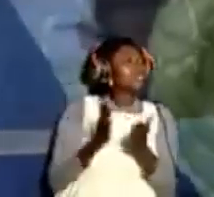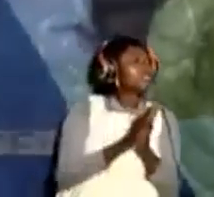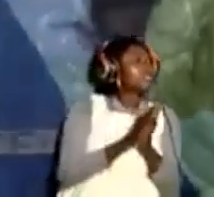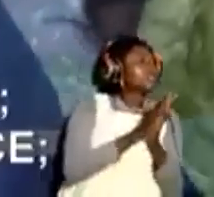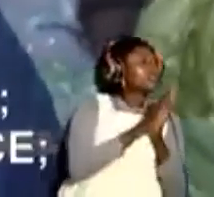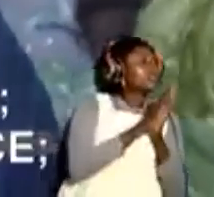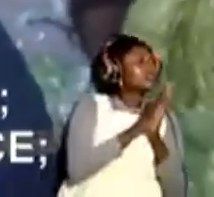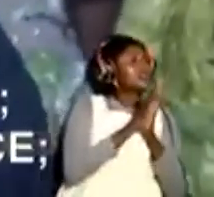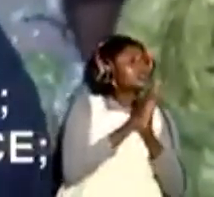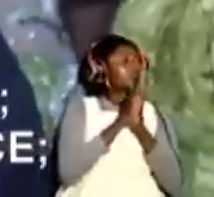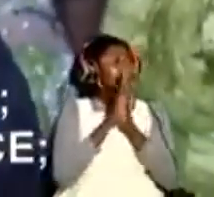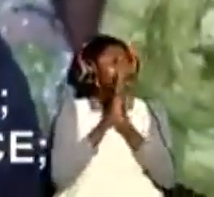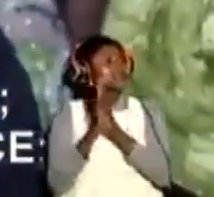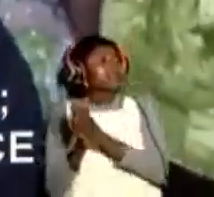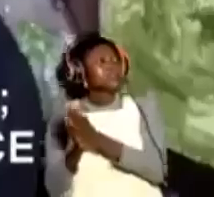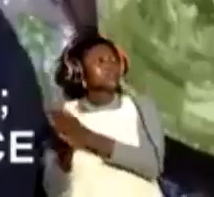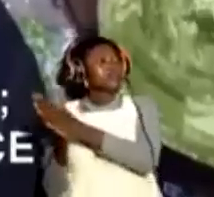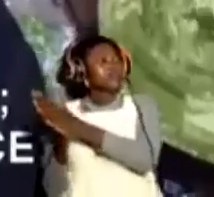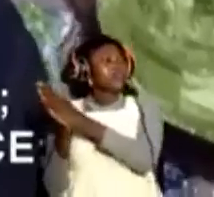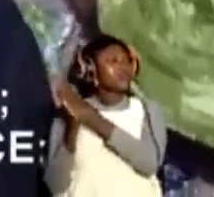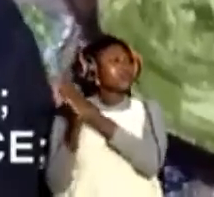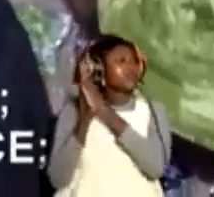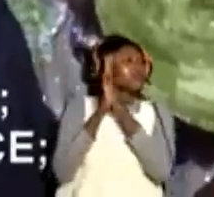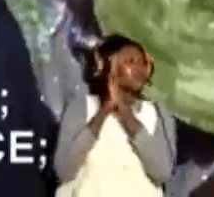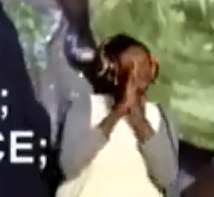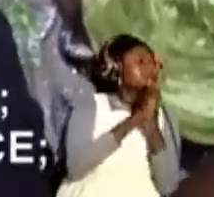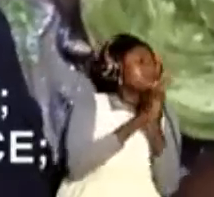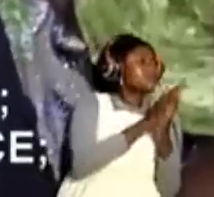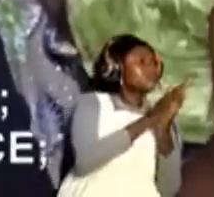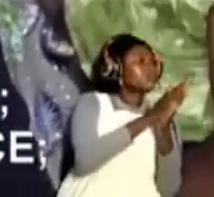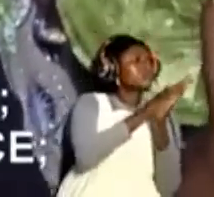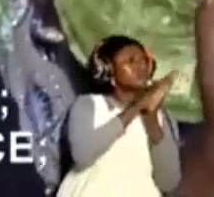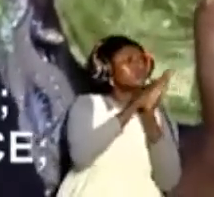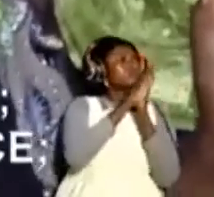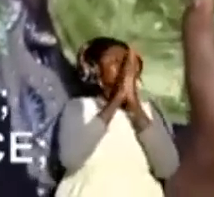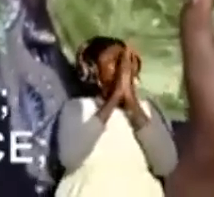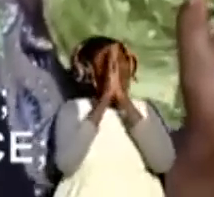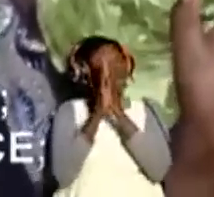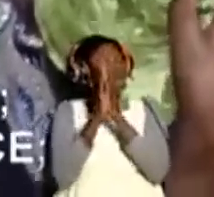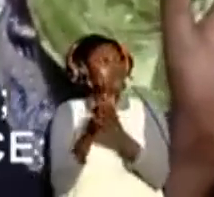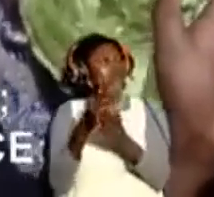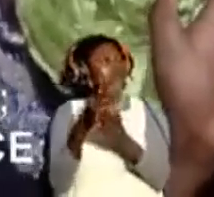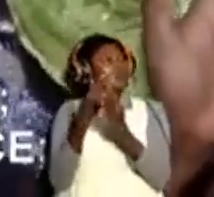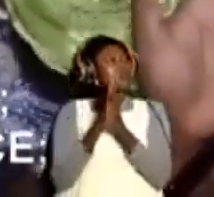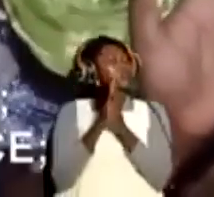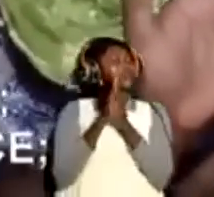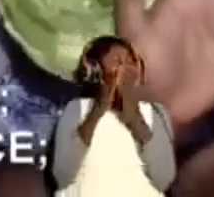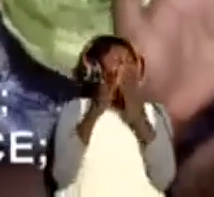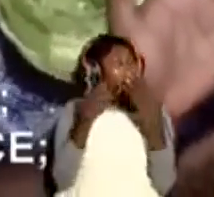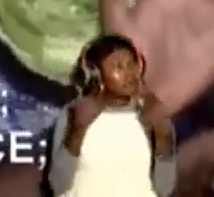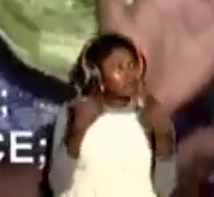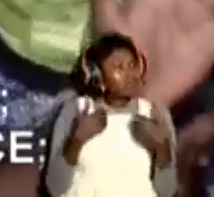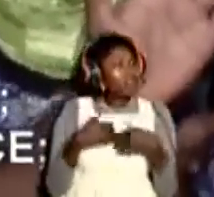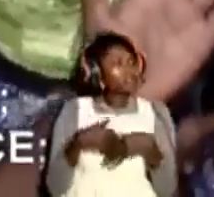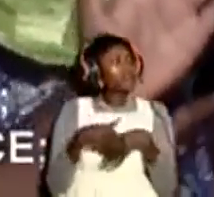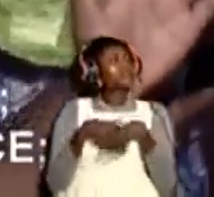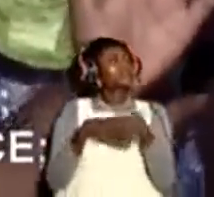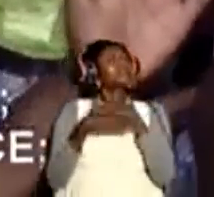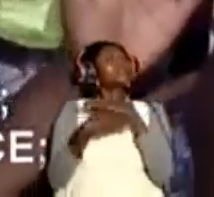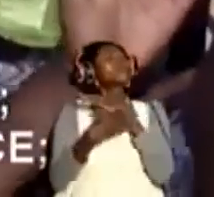Available. They can come to thee for dread. Oh, I call thou